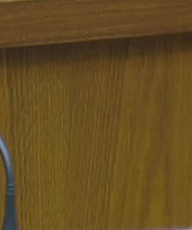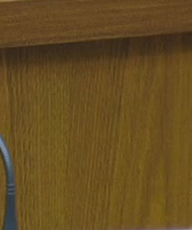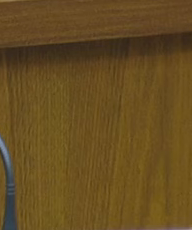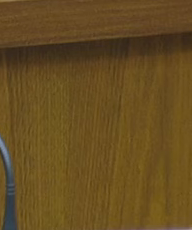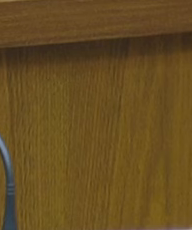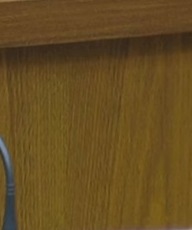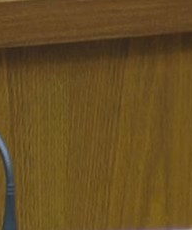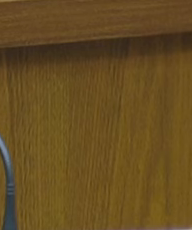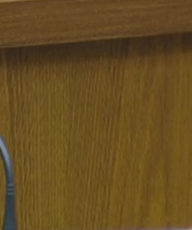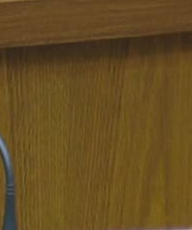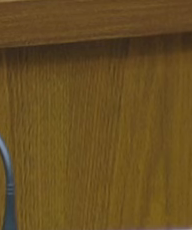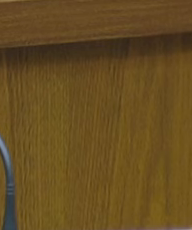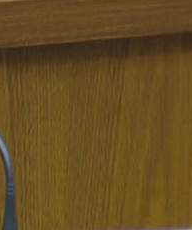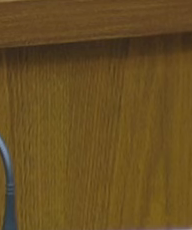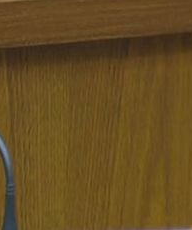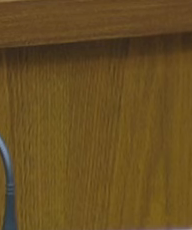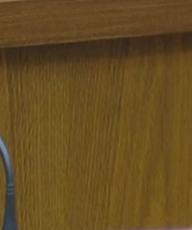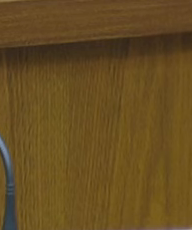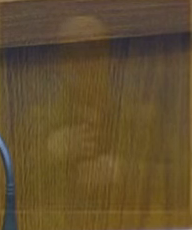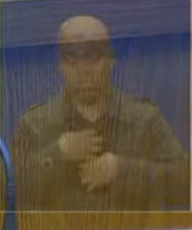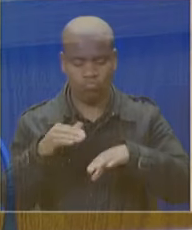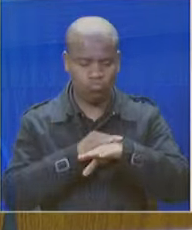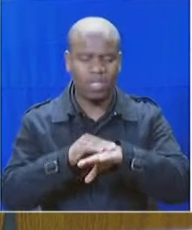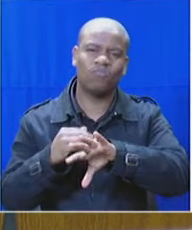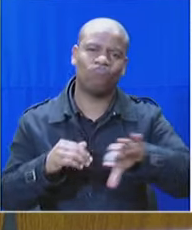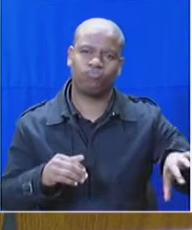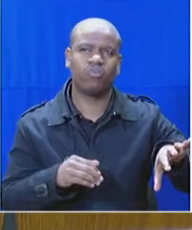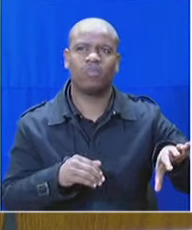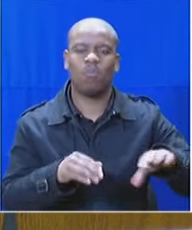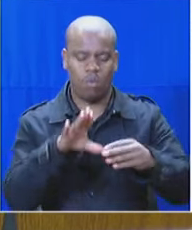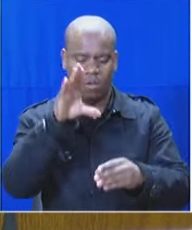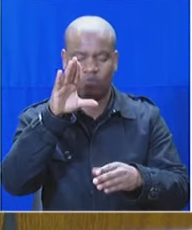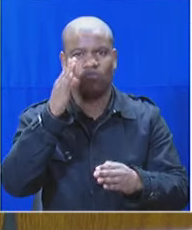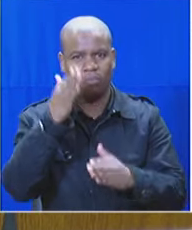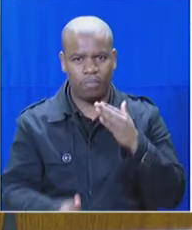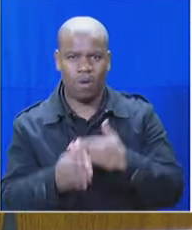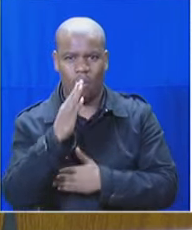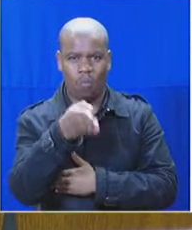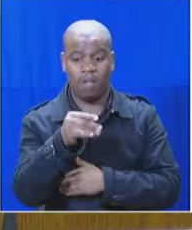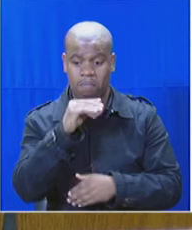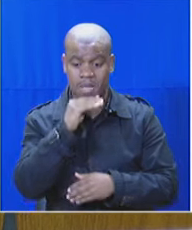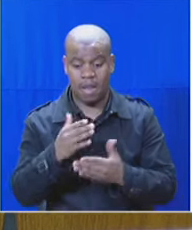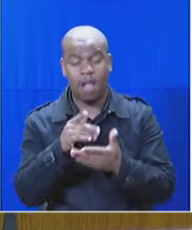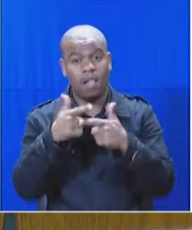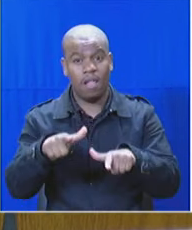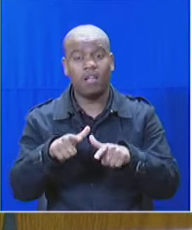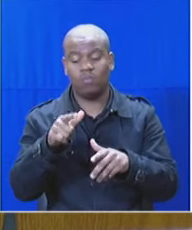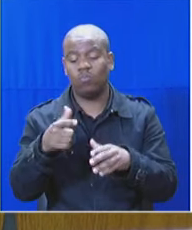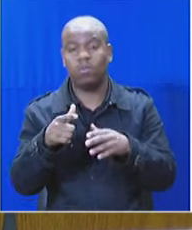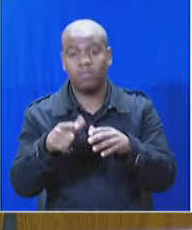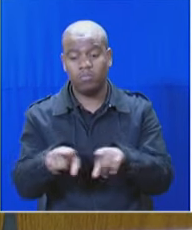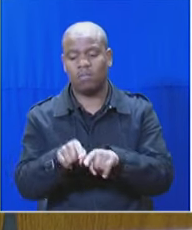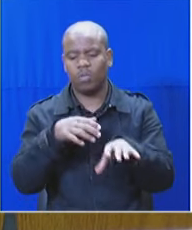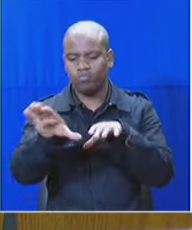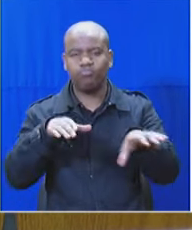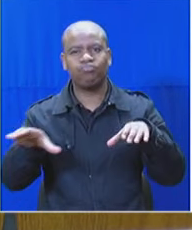Restrictions of land ownership on a racial basis shall be ended, and all the land redivided amongst those who work it,